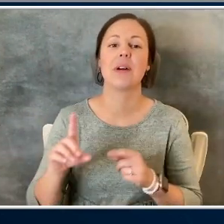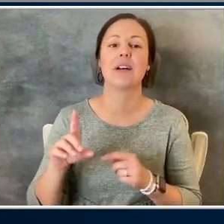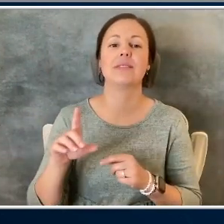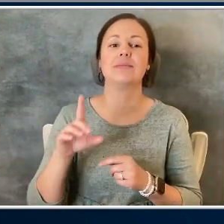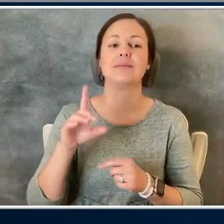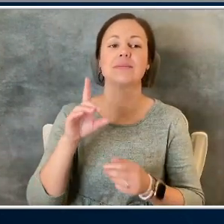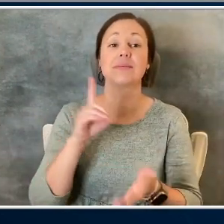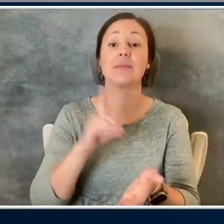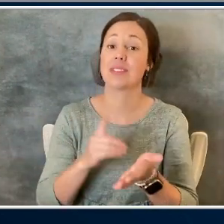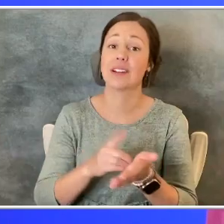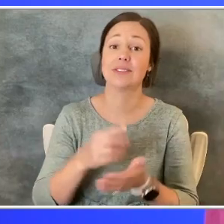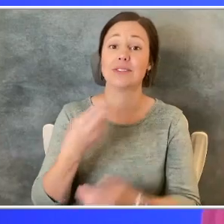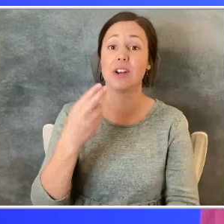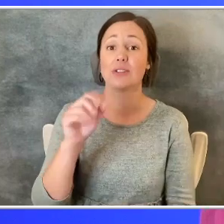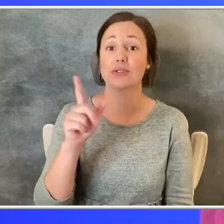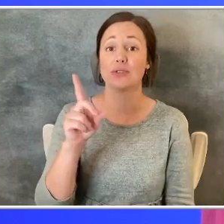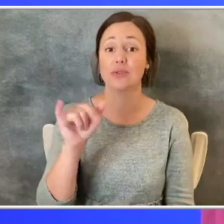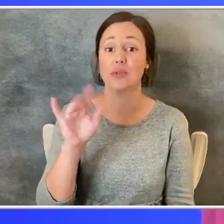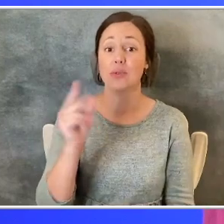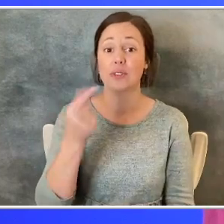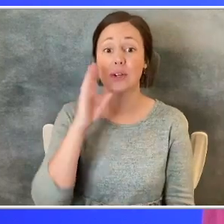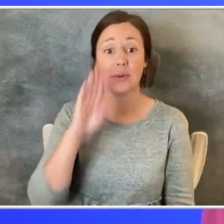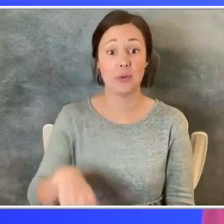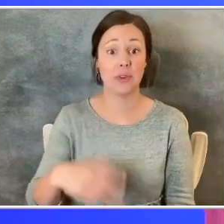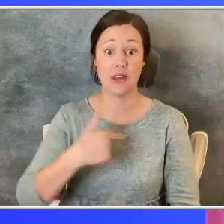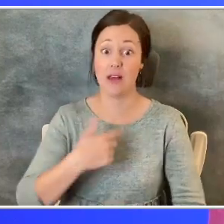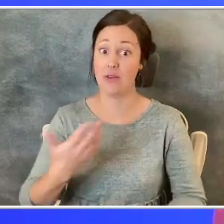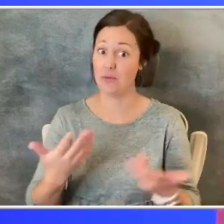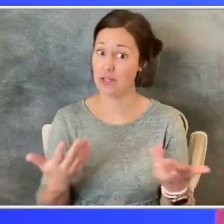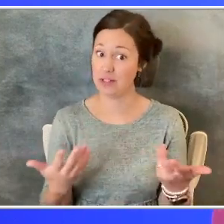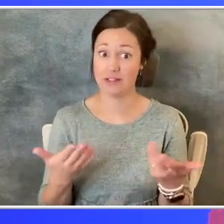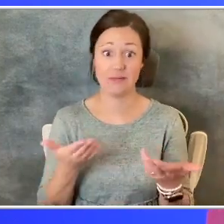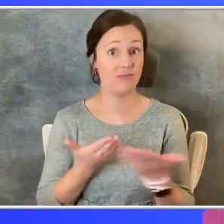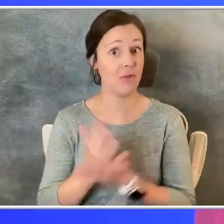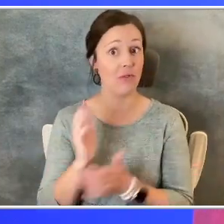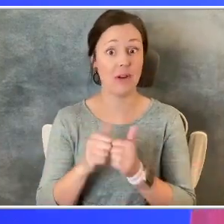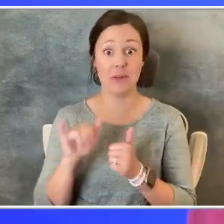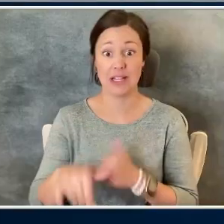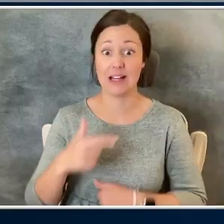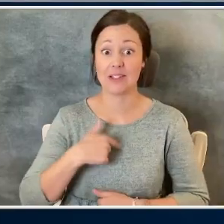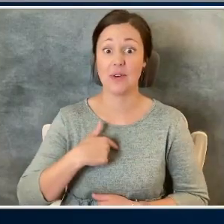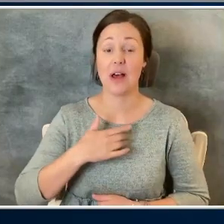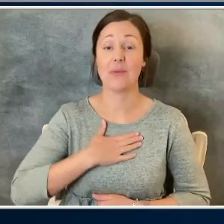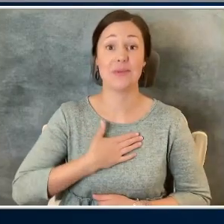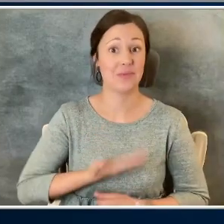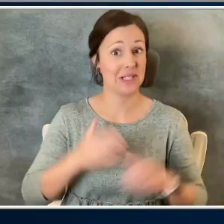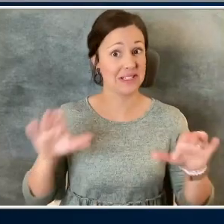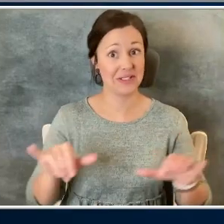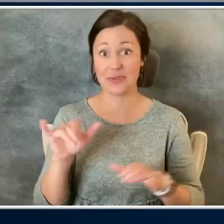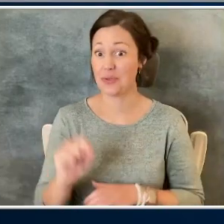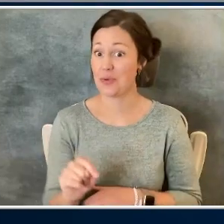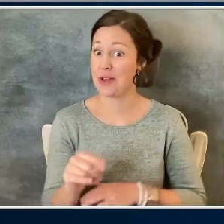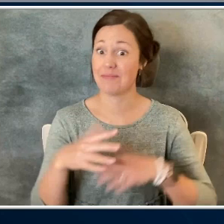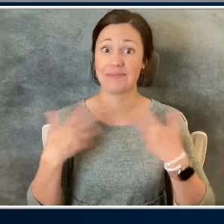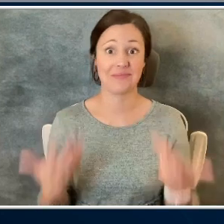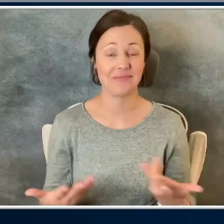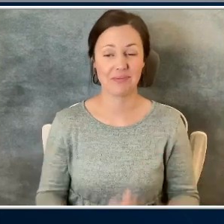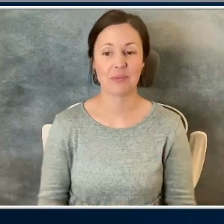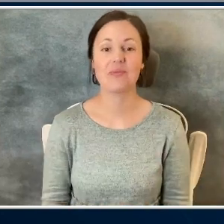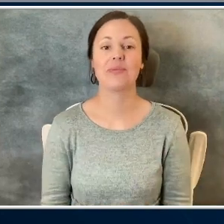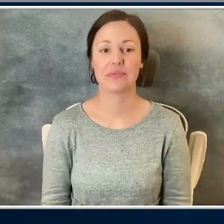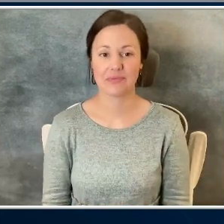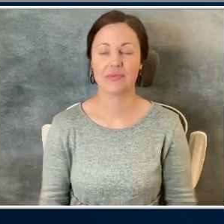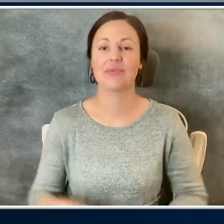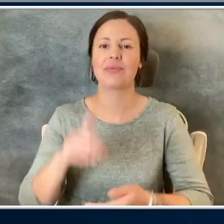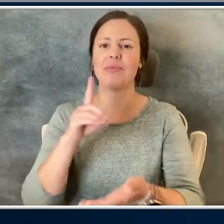for anything. So if it was going to help things along a little quicker, I was willing to do it. Excellent. So Dr. Holding, all